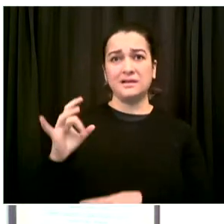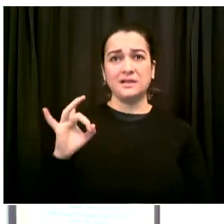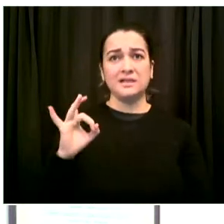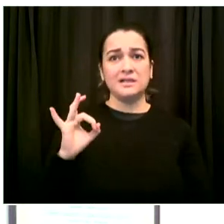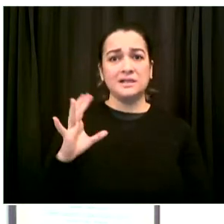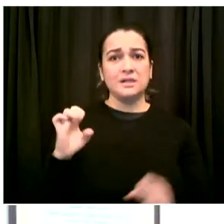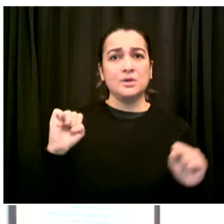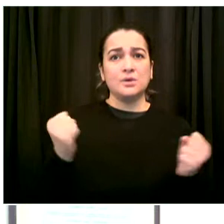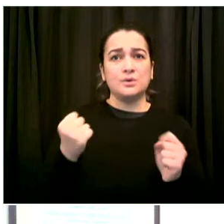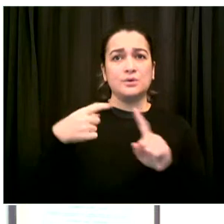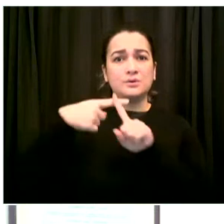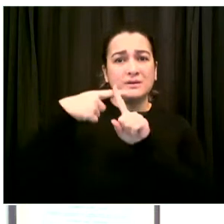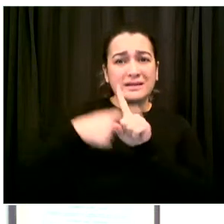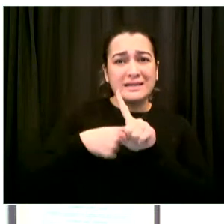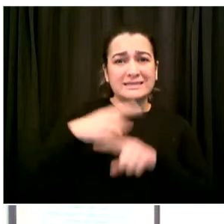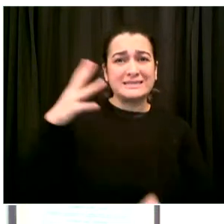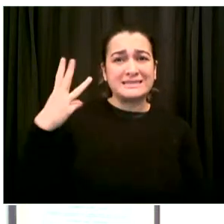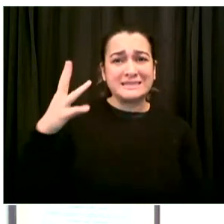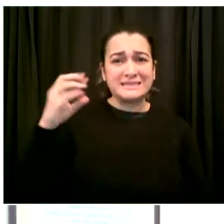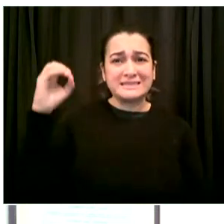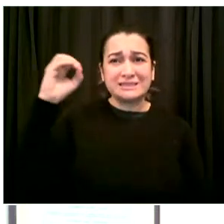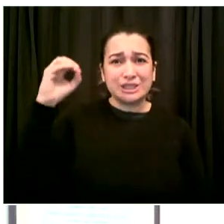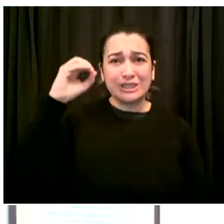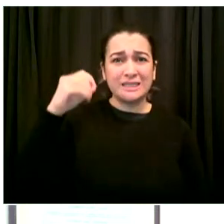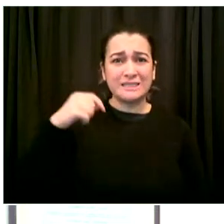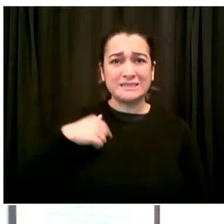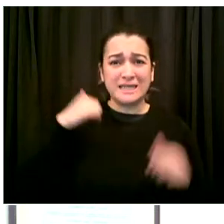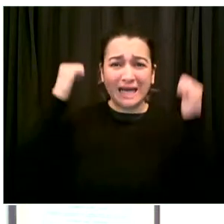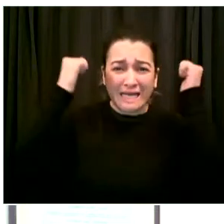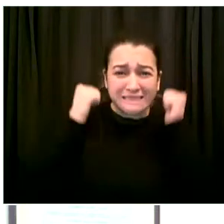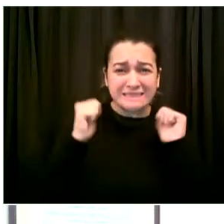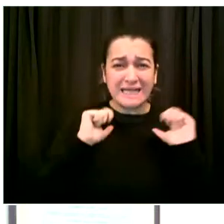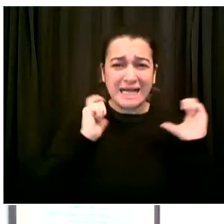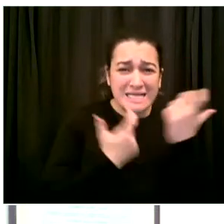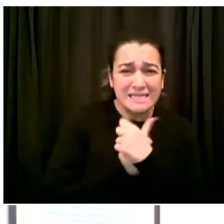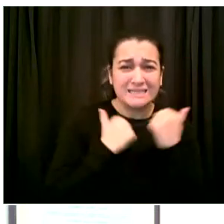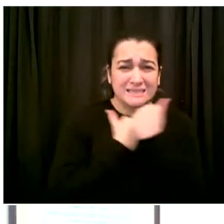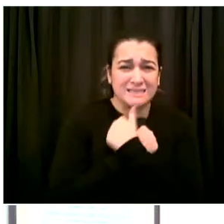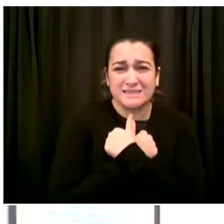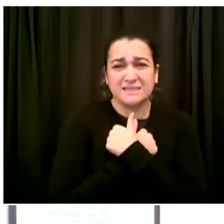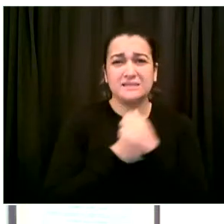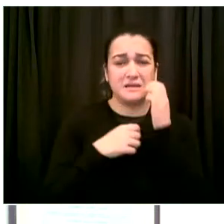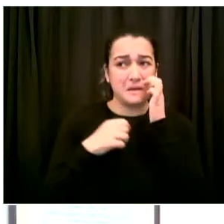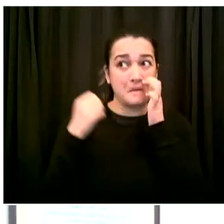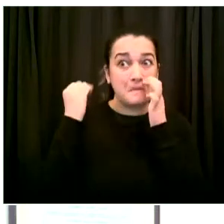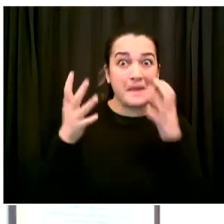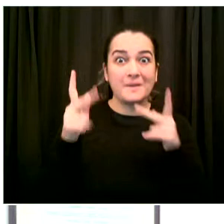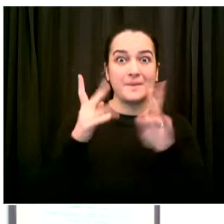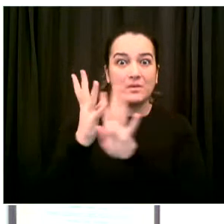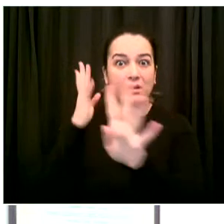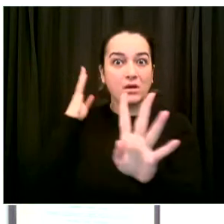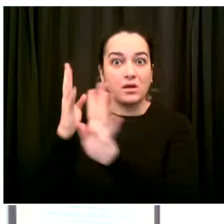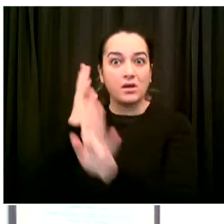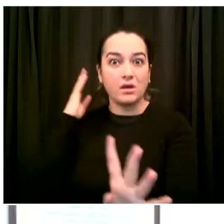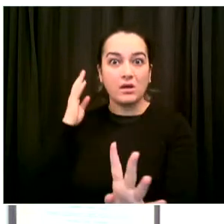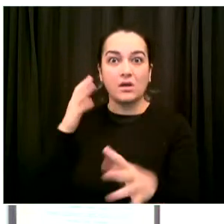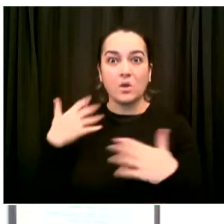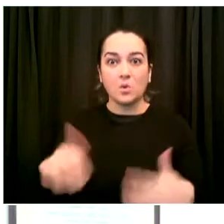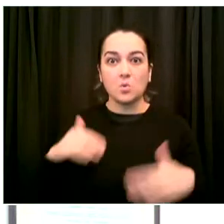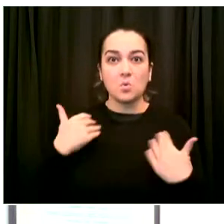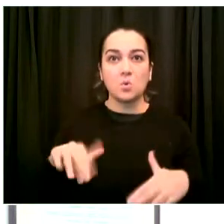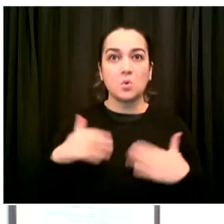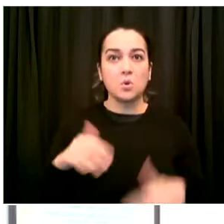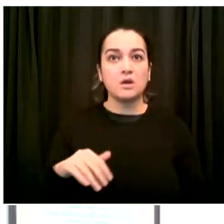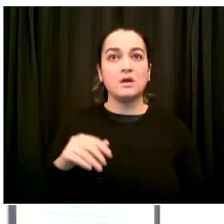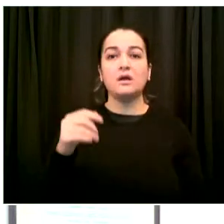made every effort first to keep the line as short as possible. Our wait times were less than 5 minutes, for people who were